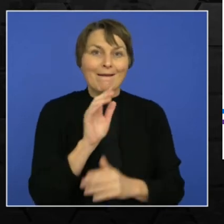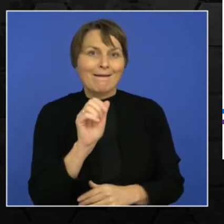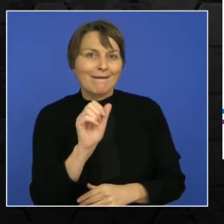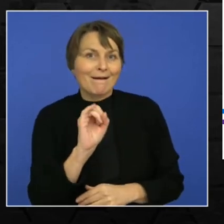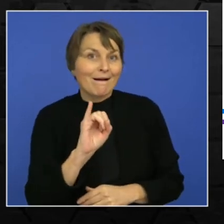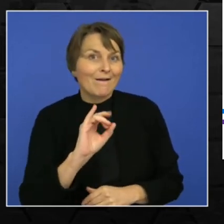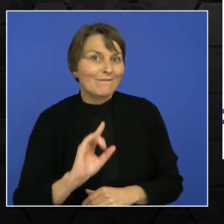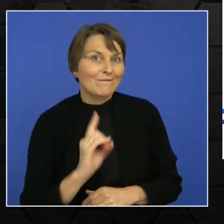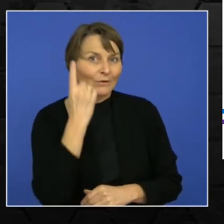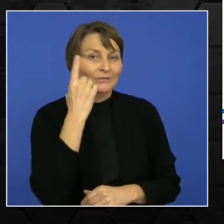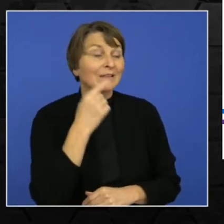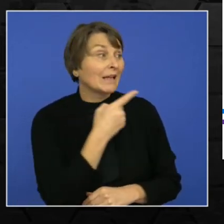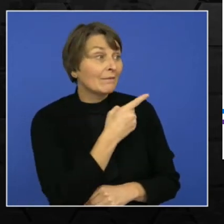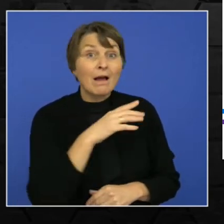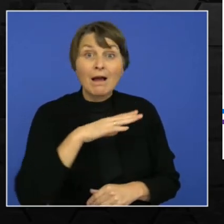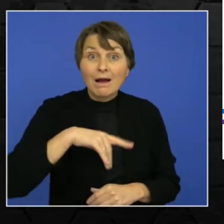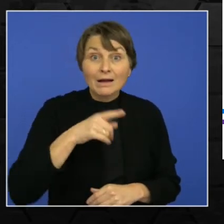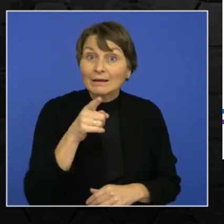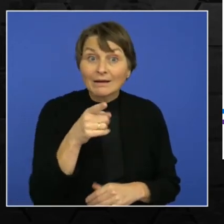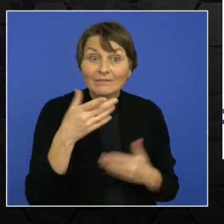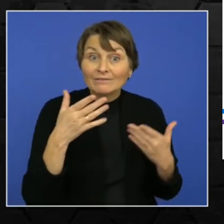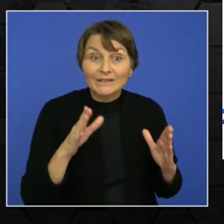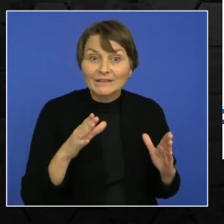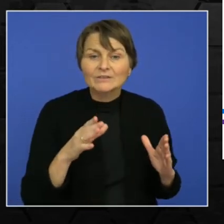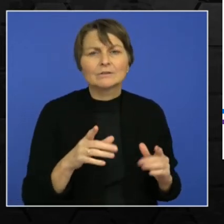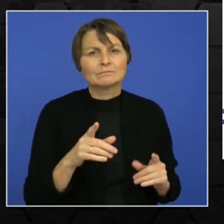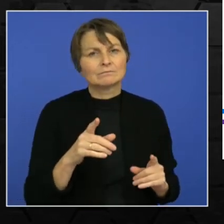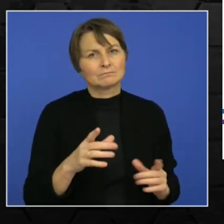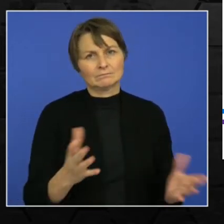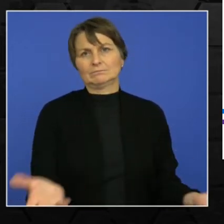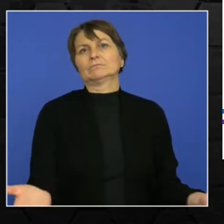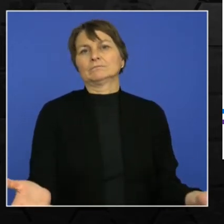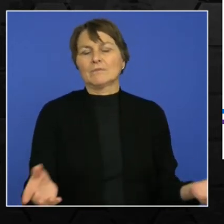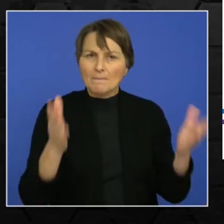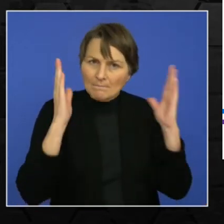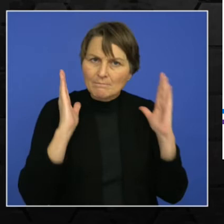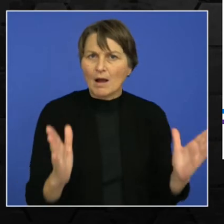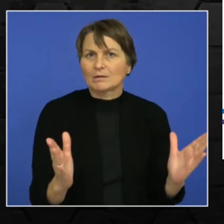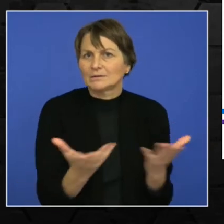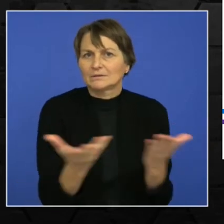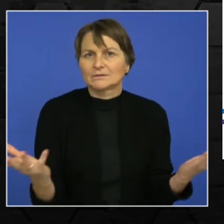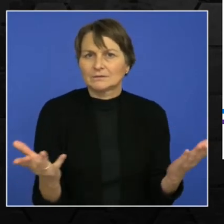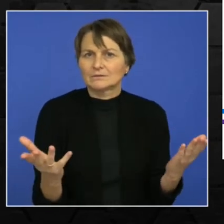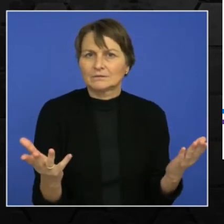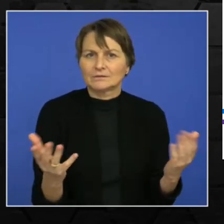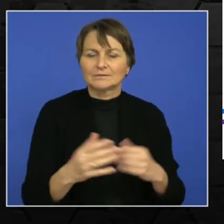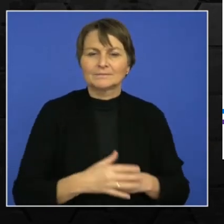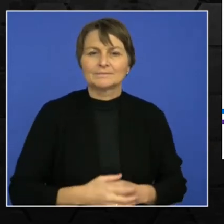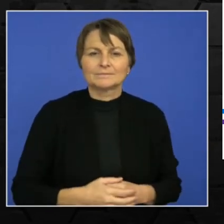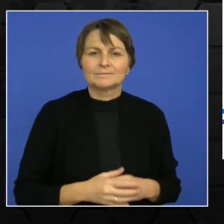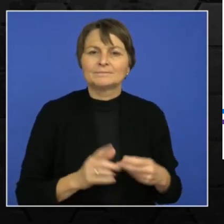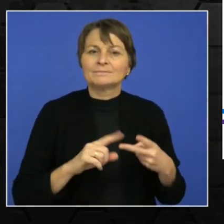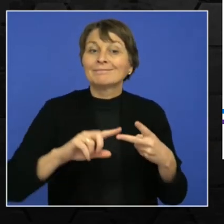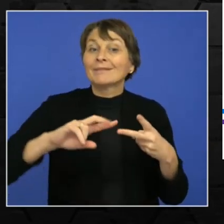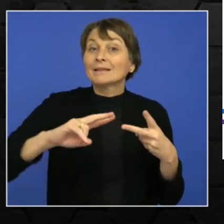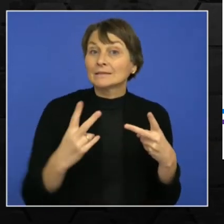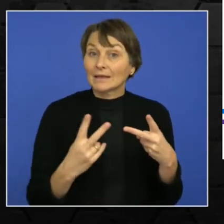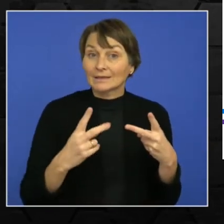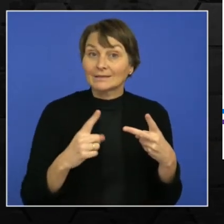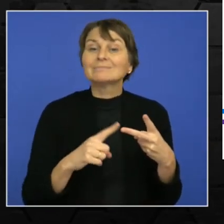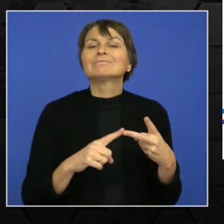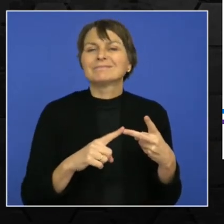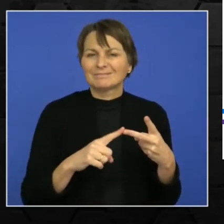Andrew's course, like it is considered a sin. You have to do it. Okay. And then another recommendation is called